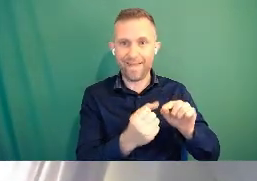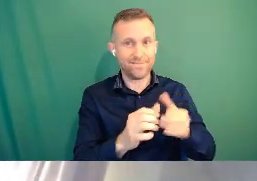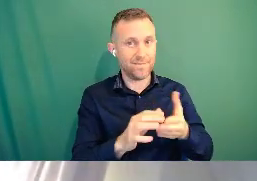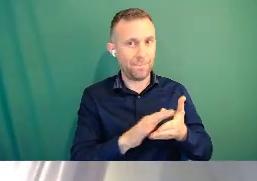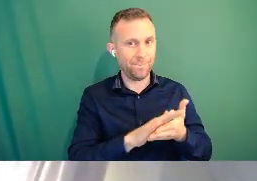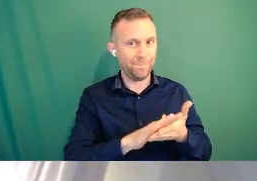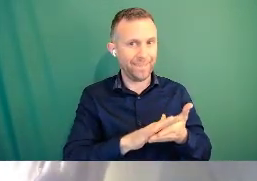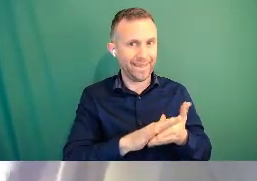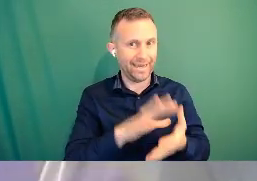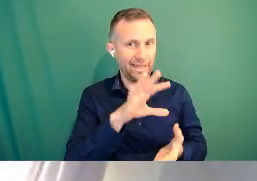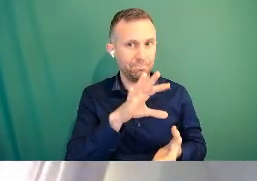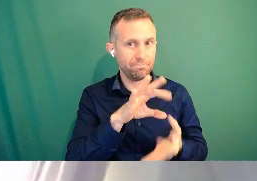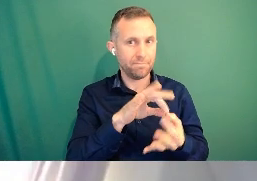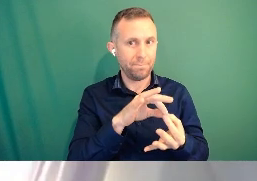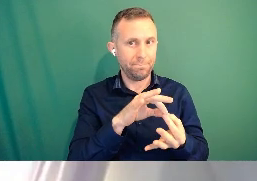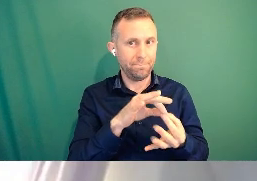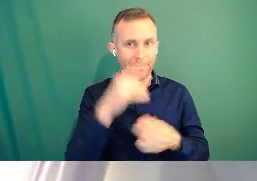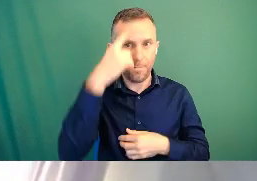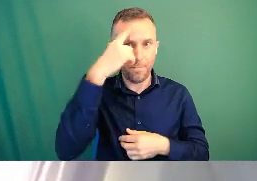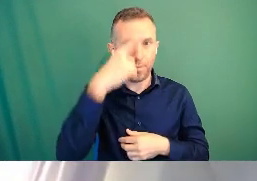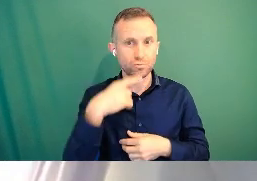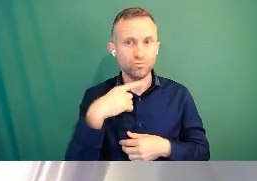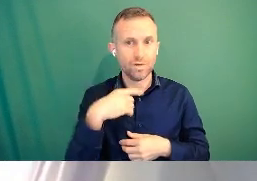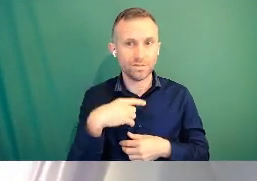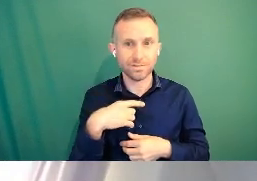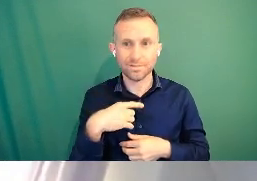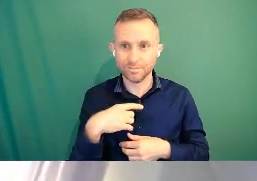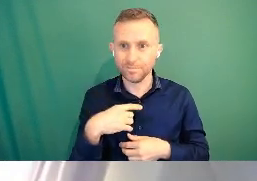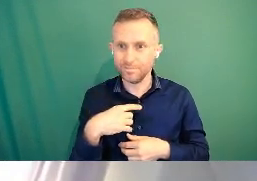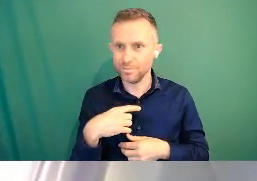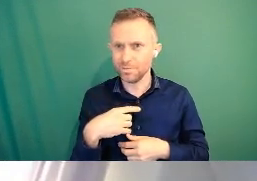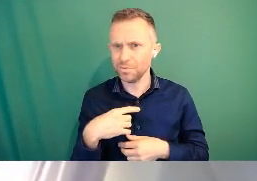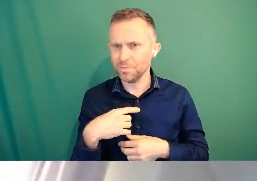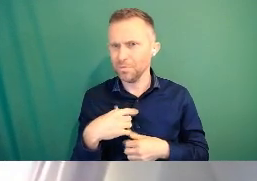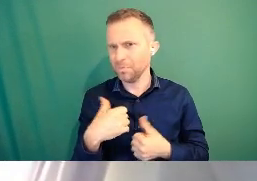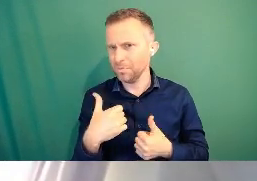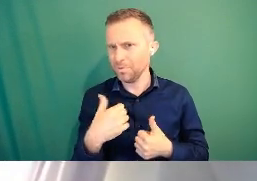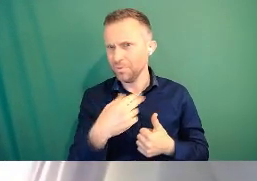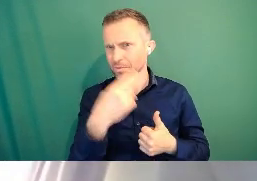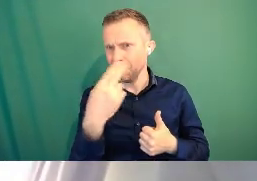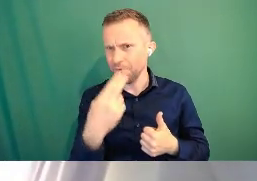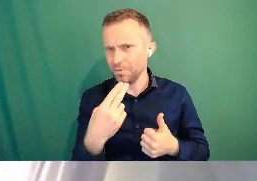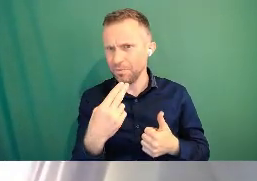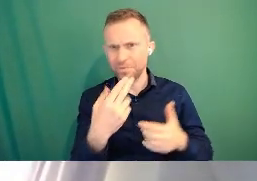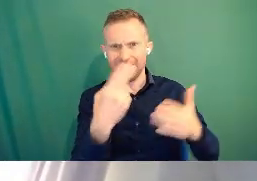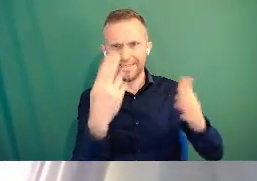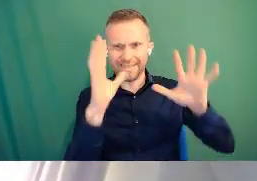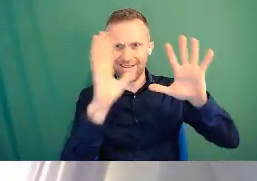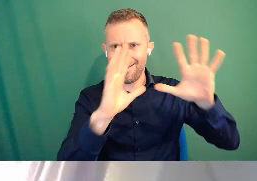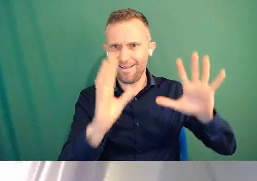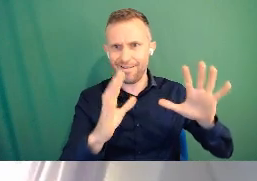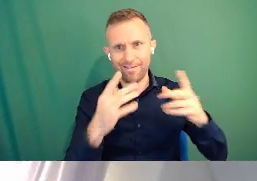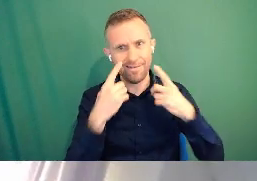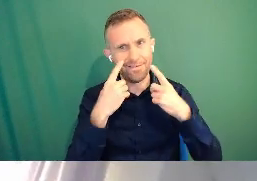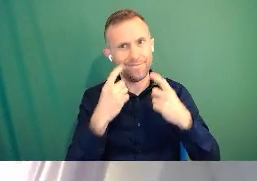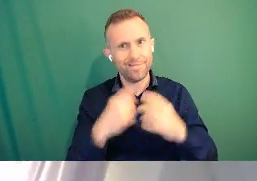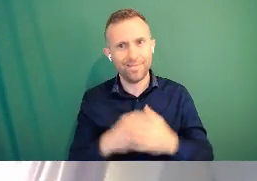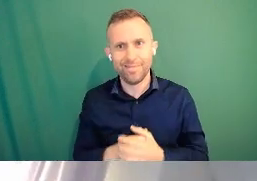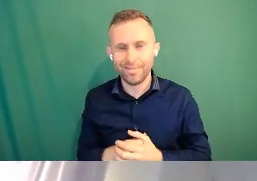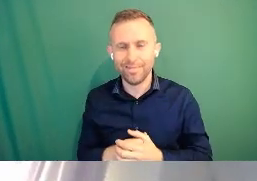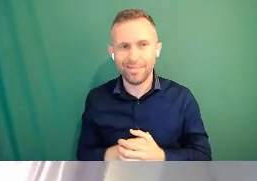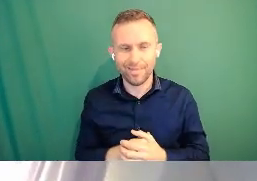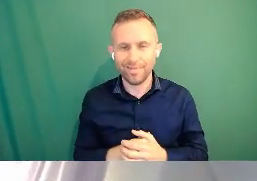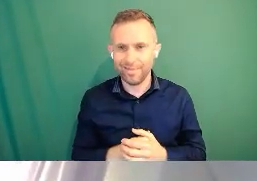the portrait that it's situated under. So a massive level of detail and design went into this room.